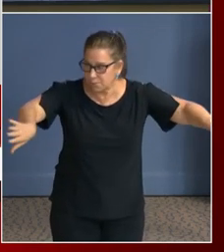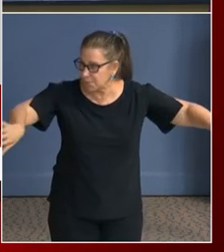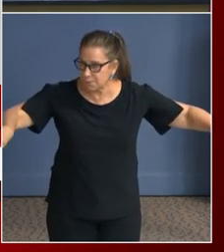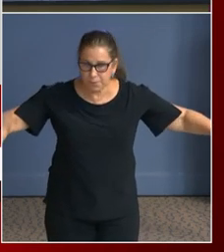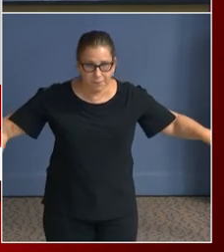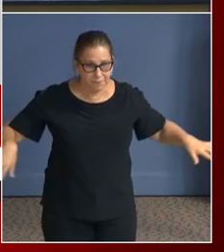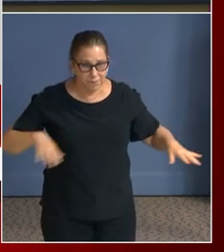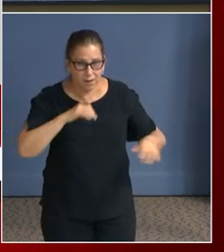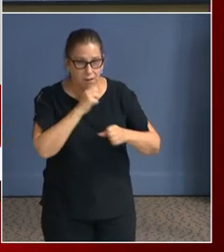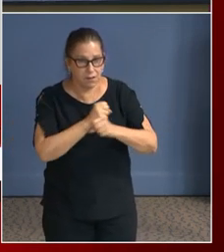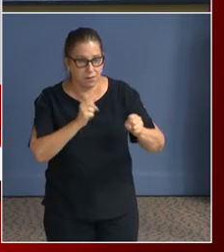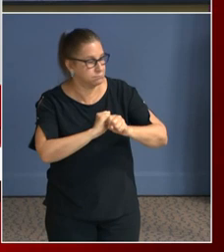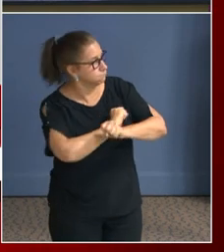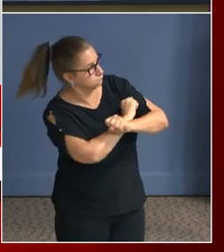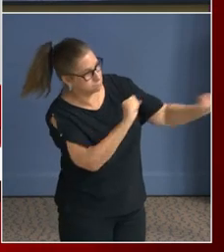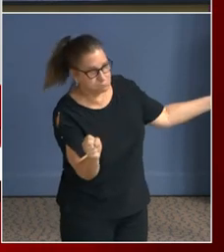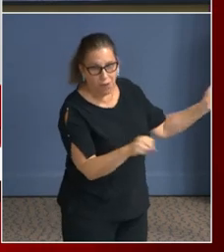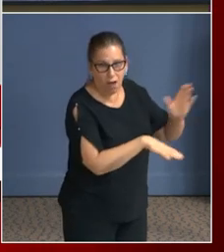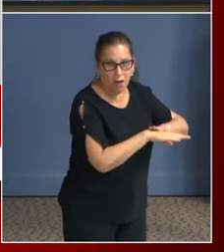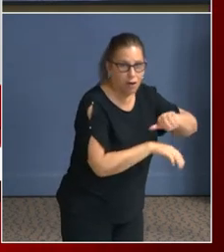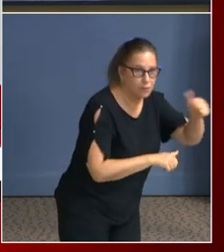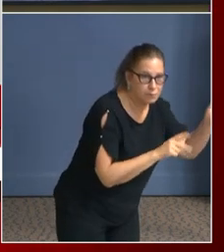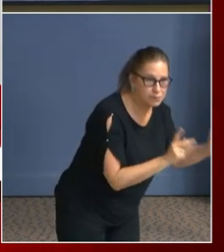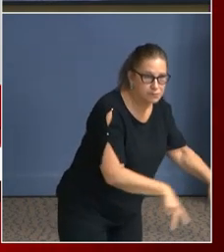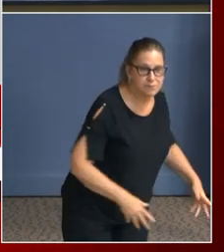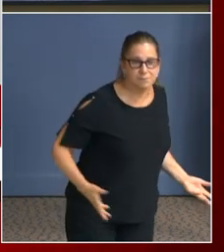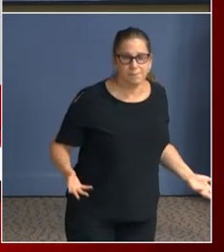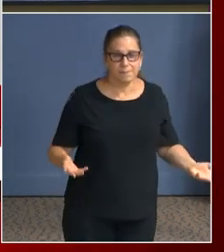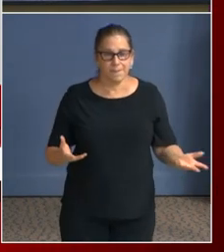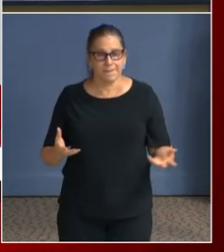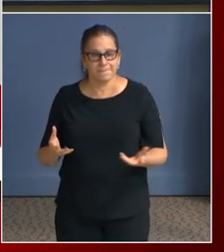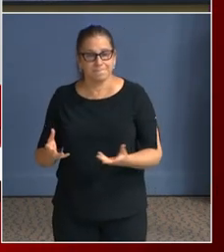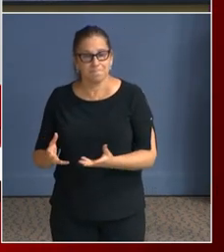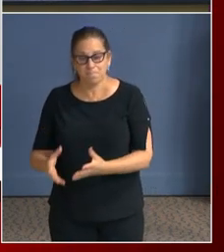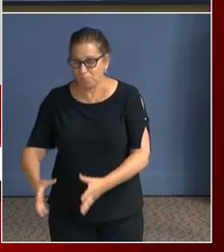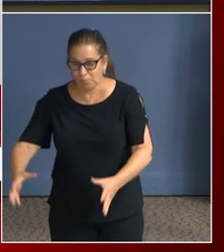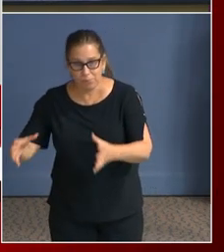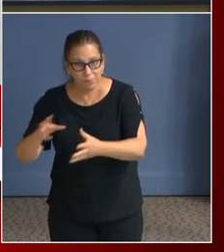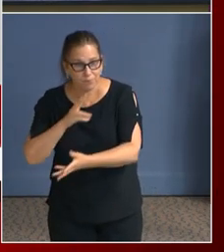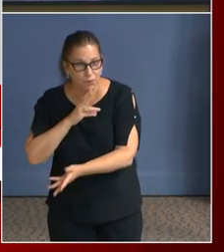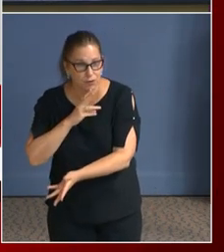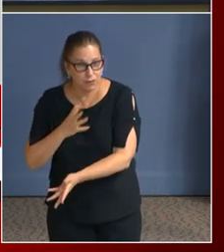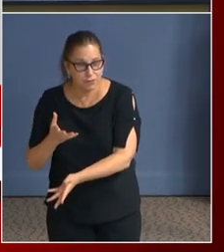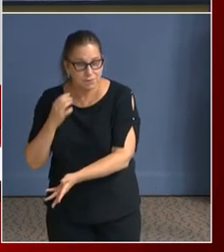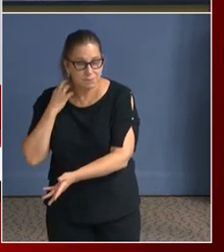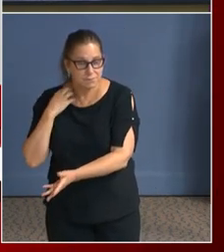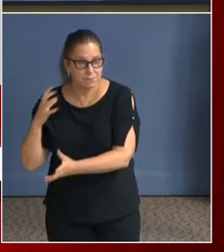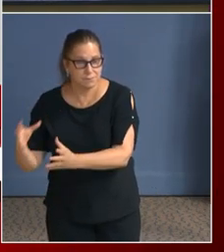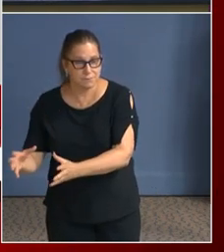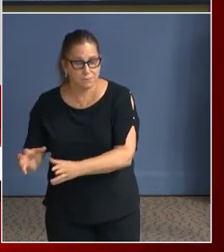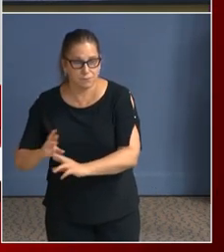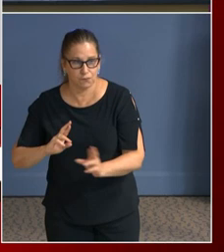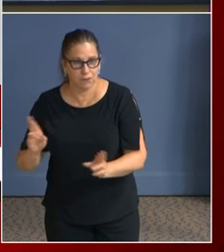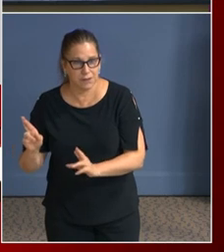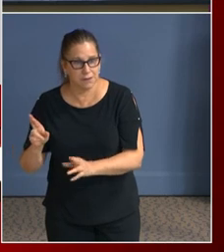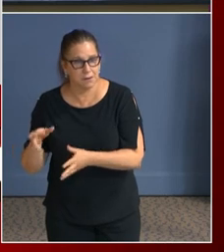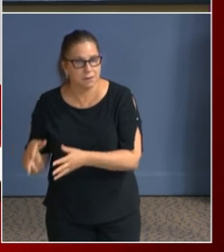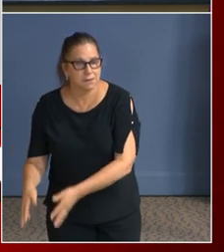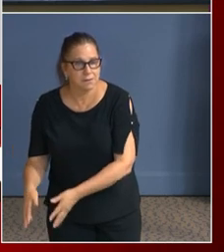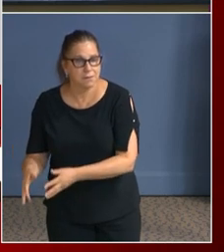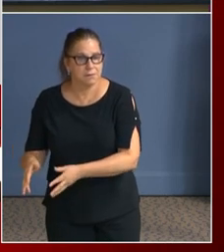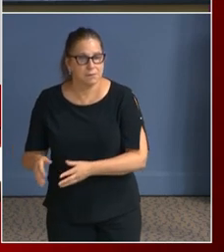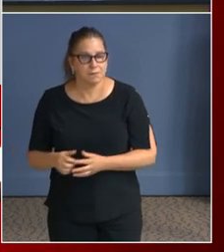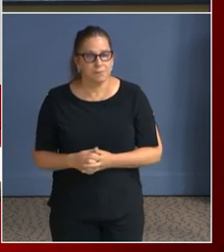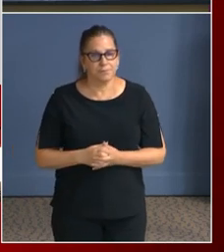of water nearby in case of a malfunction or fire, and never try to relight